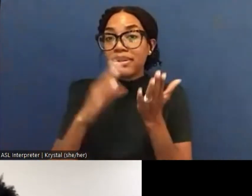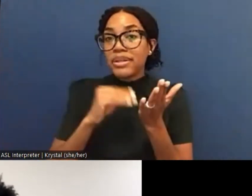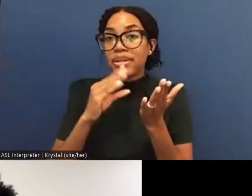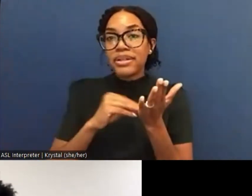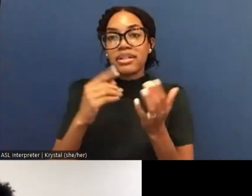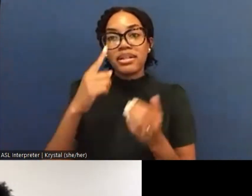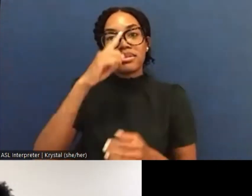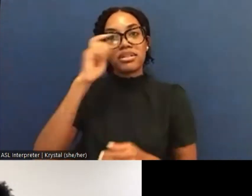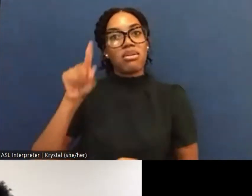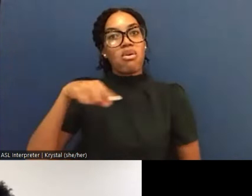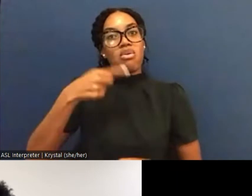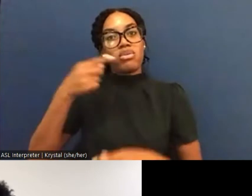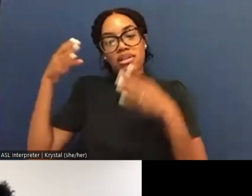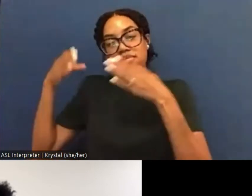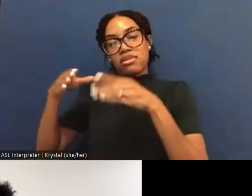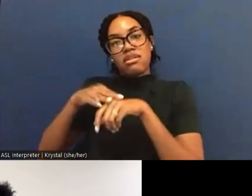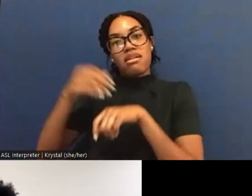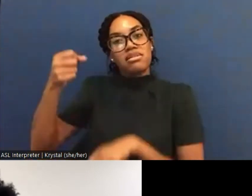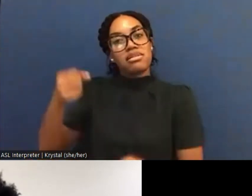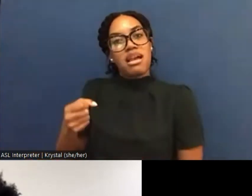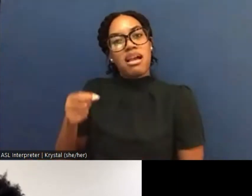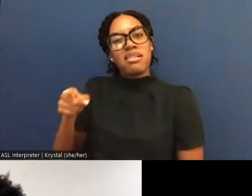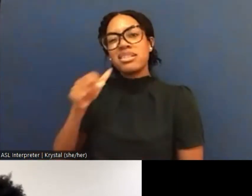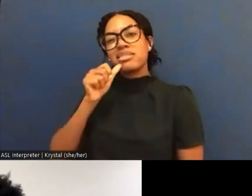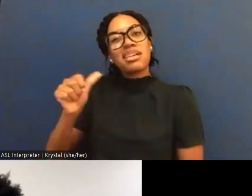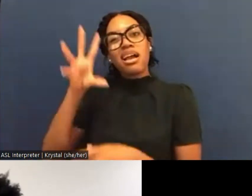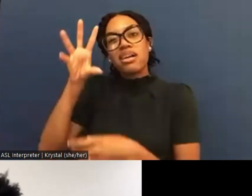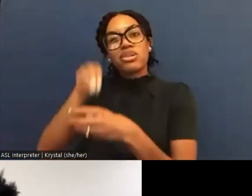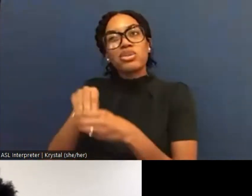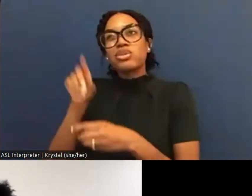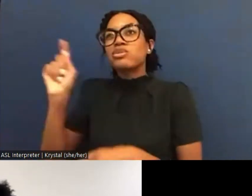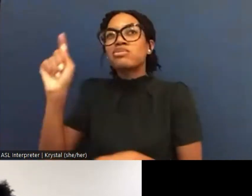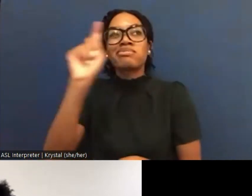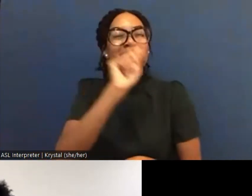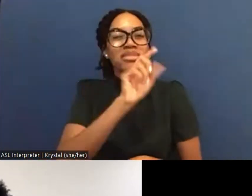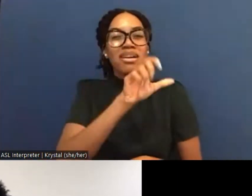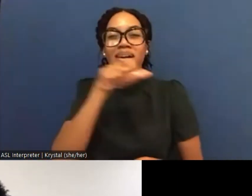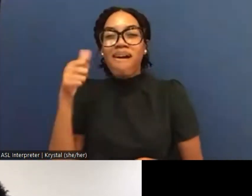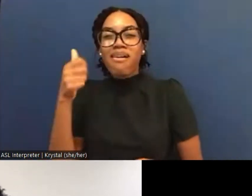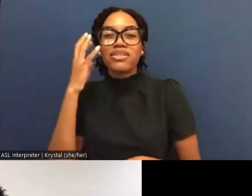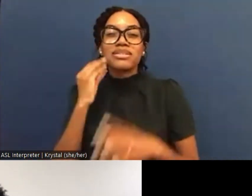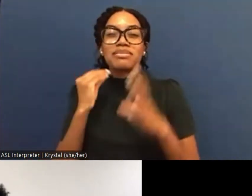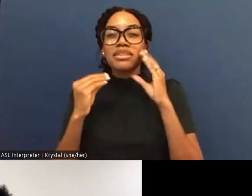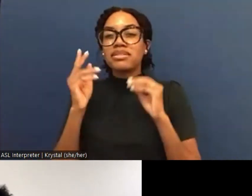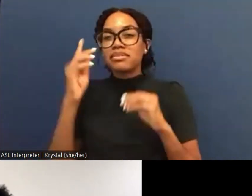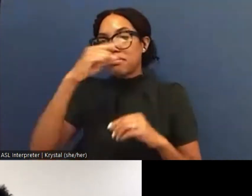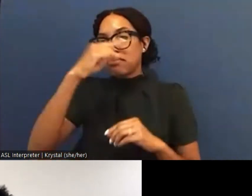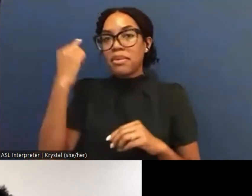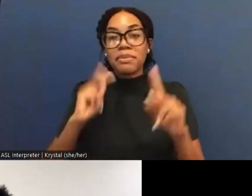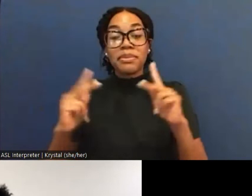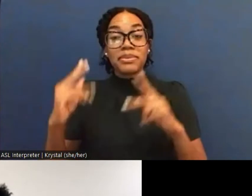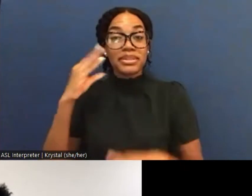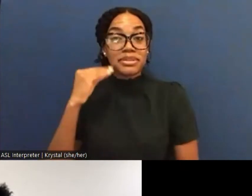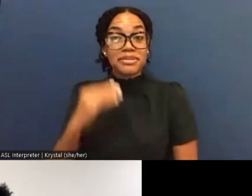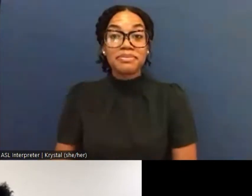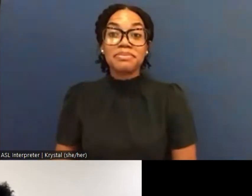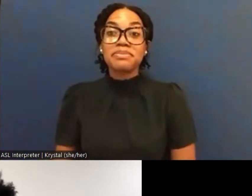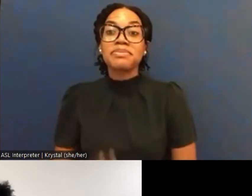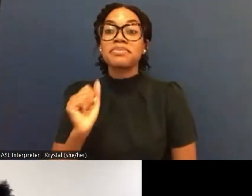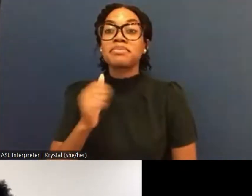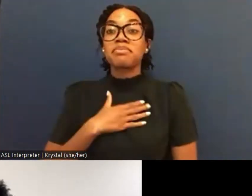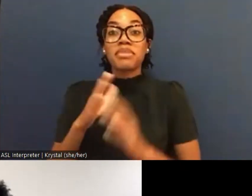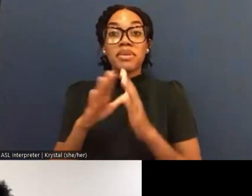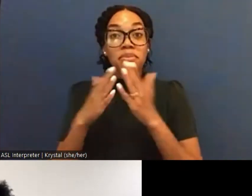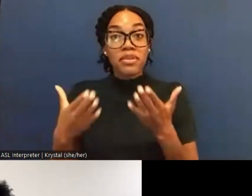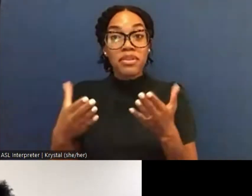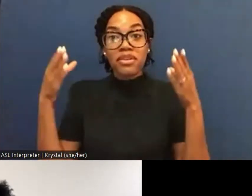that doesn't actually encompass, you know, all of these things that people went through. And so for my book specifically, I focus on Black